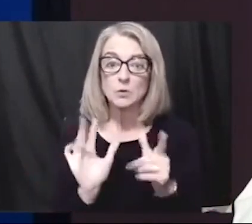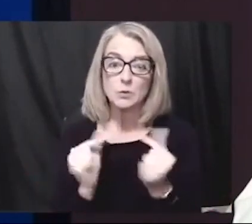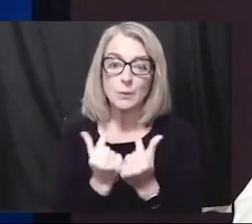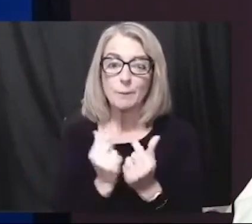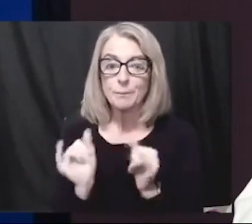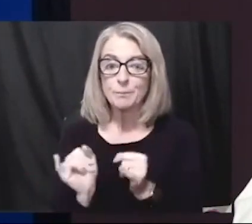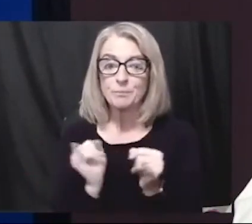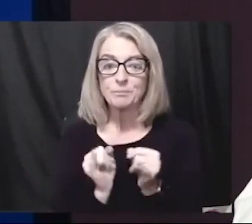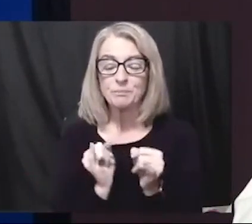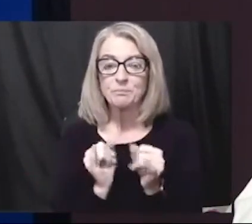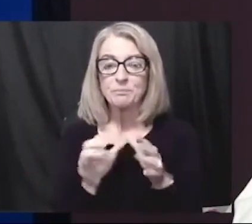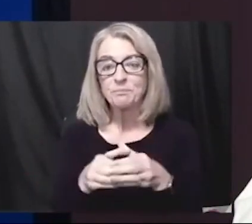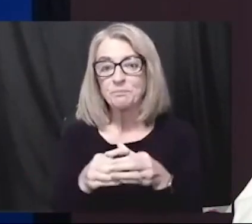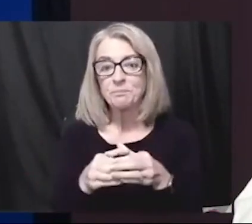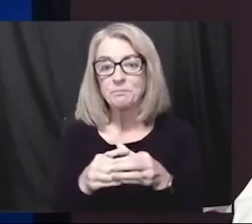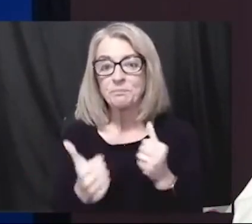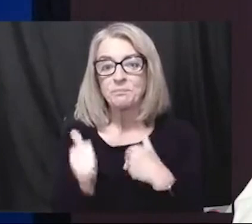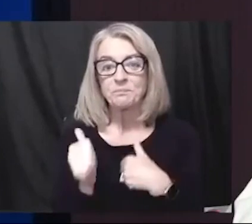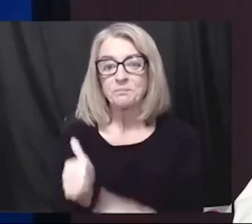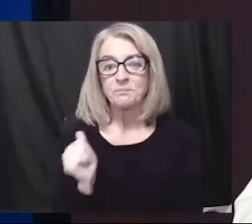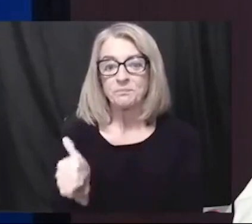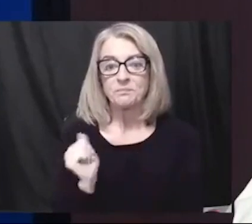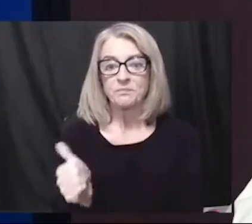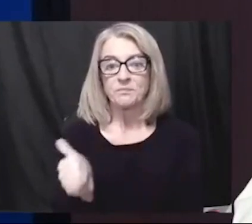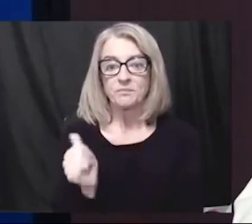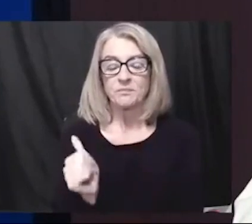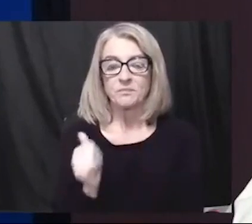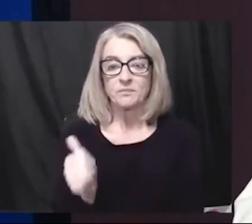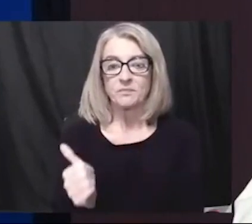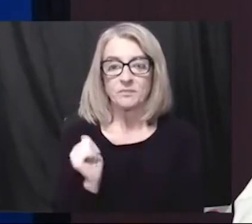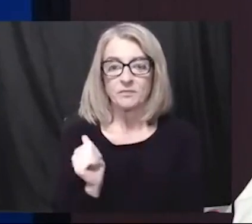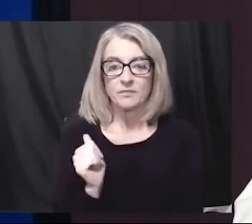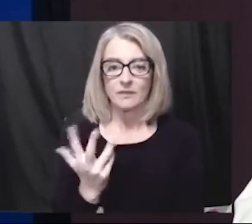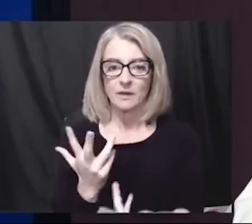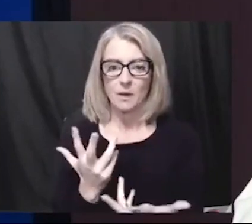of society hostage from getting back to normal life?